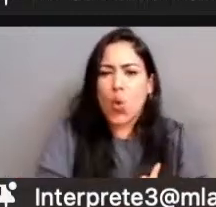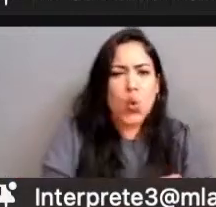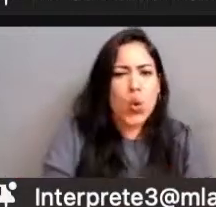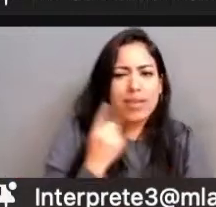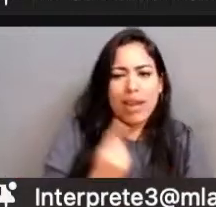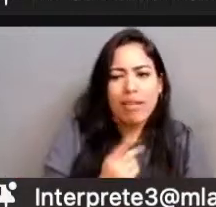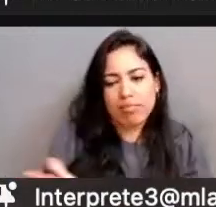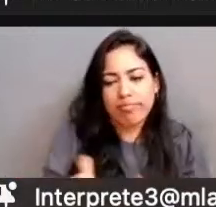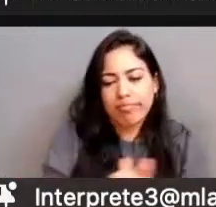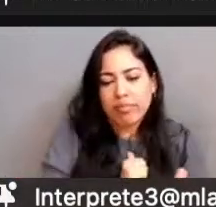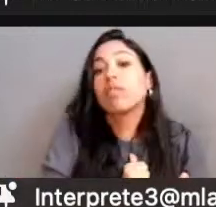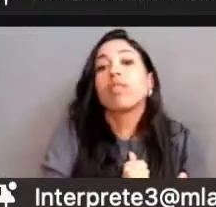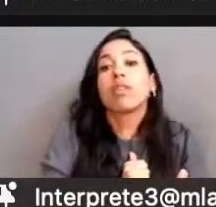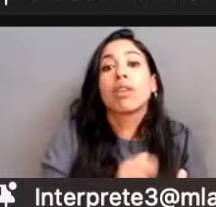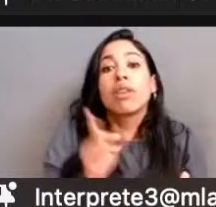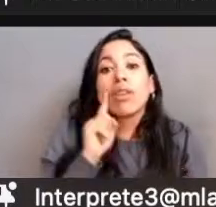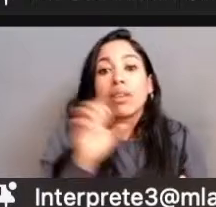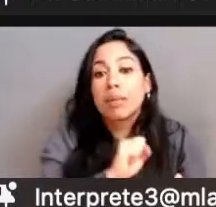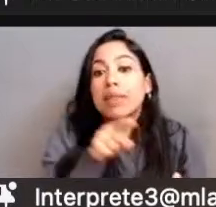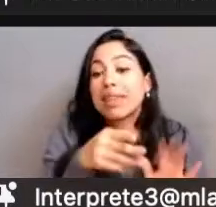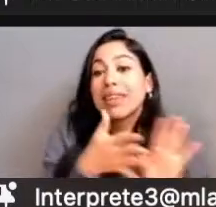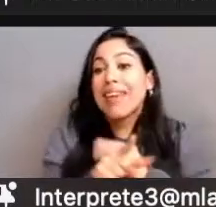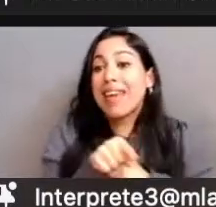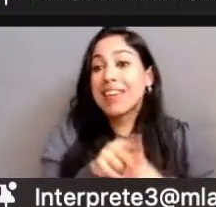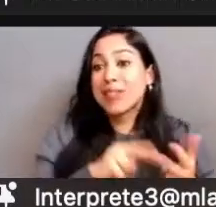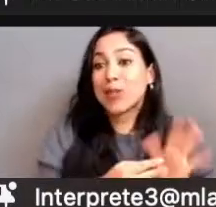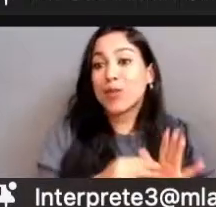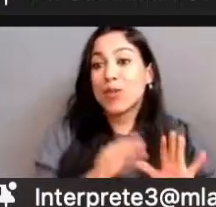performance, and also there is a gradient.